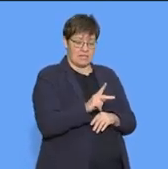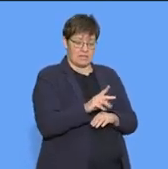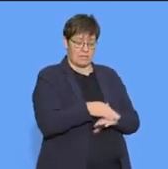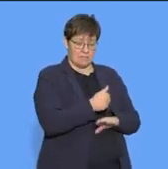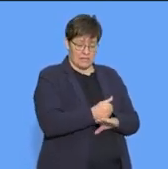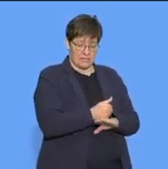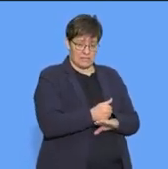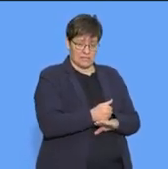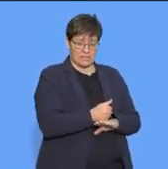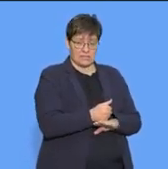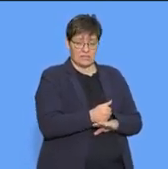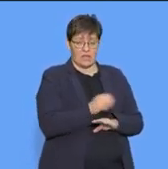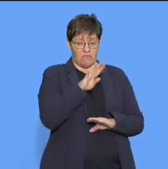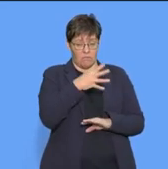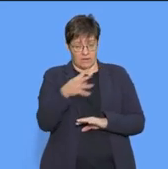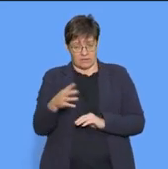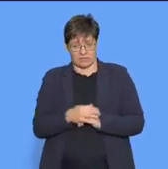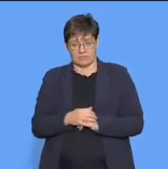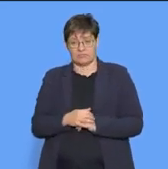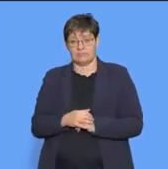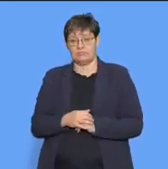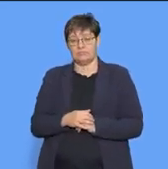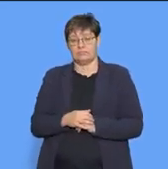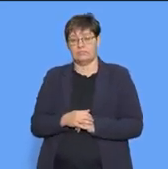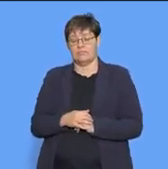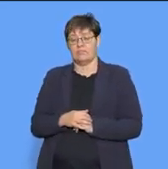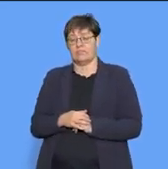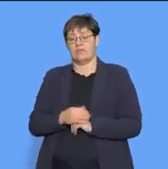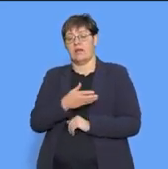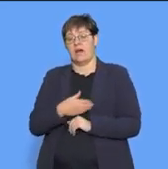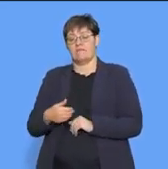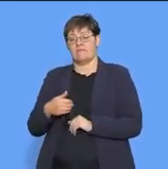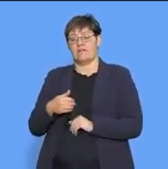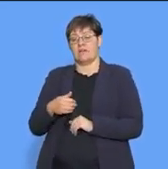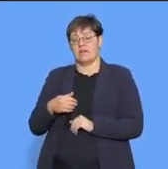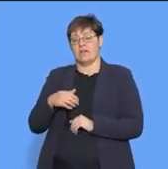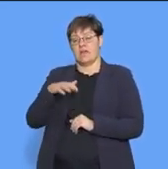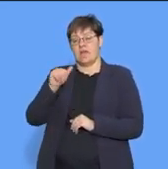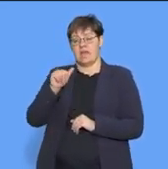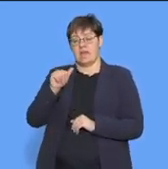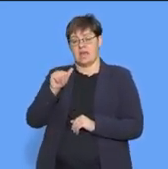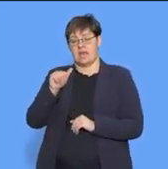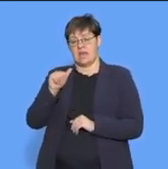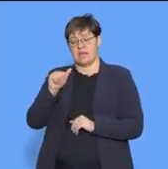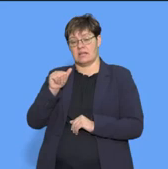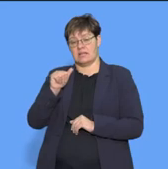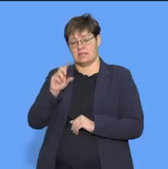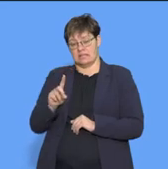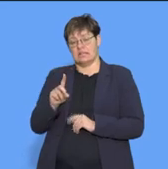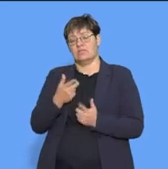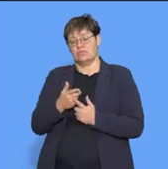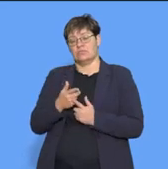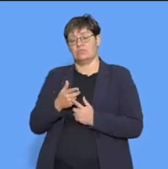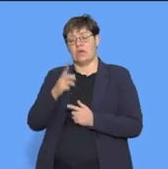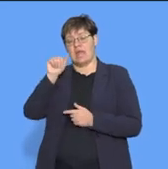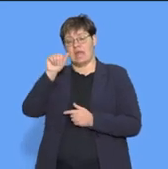height formula. We can use our AD, half AD times AB to find our